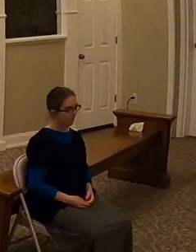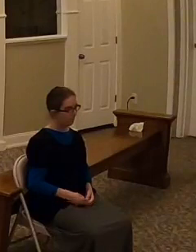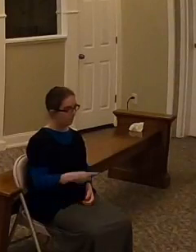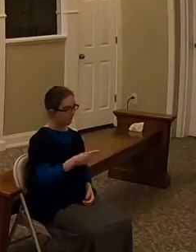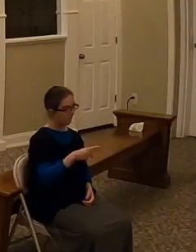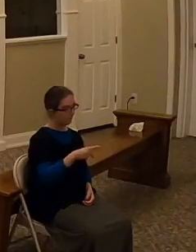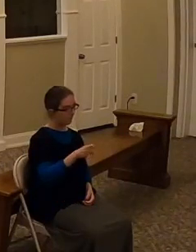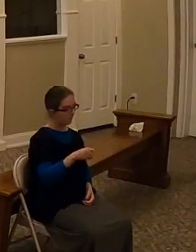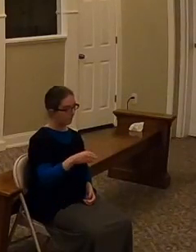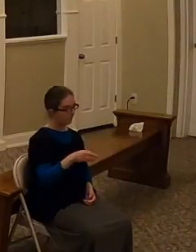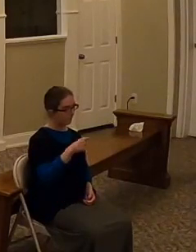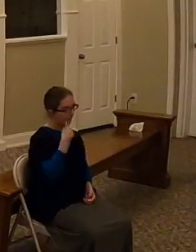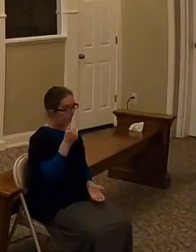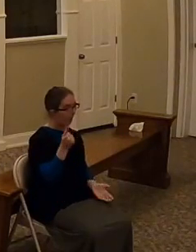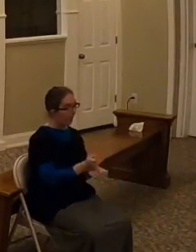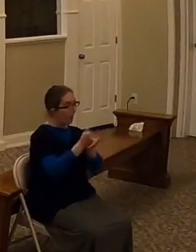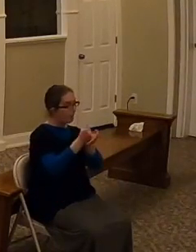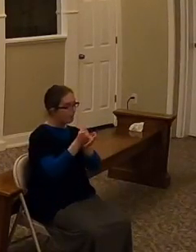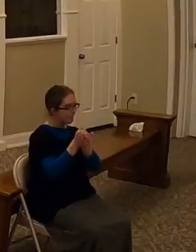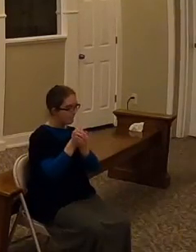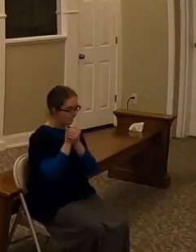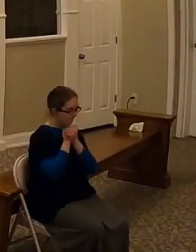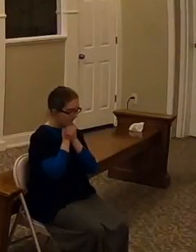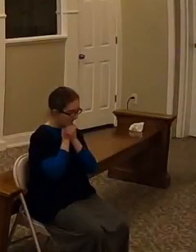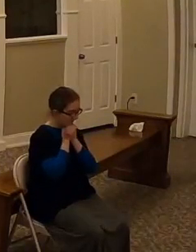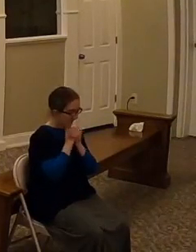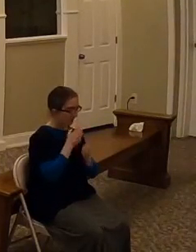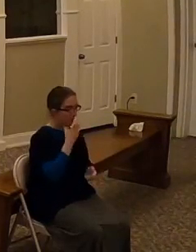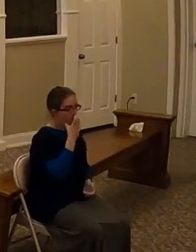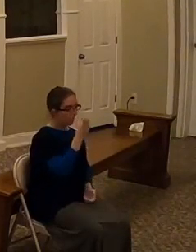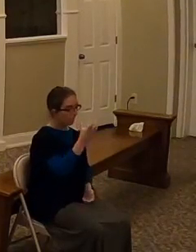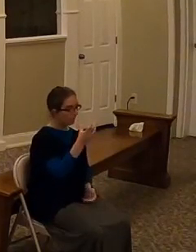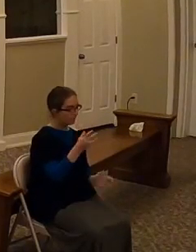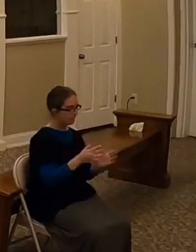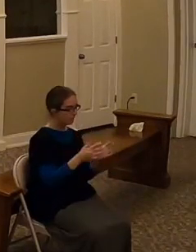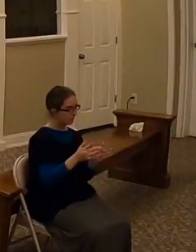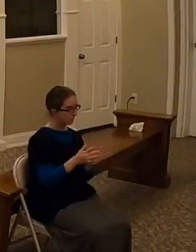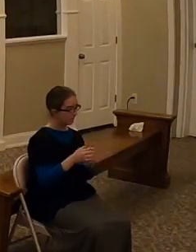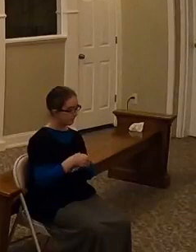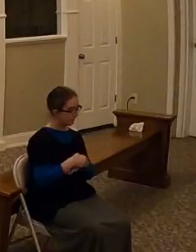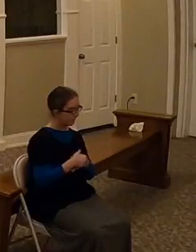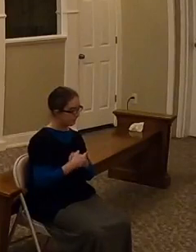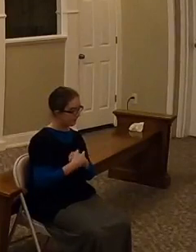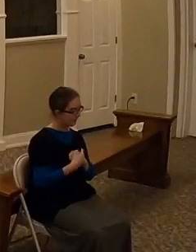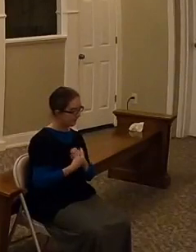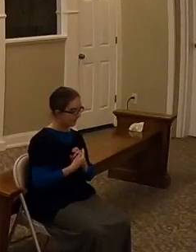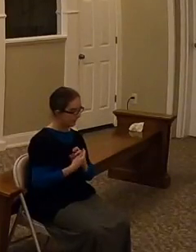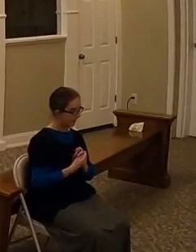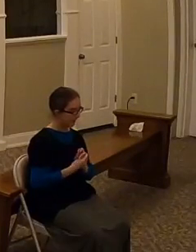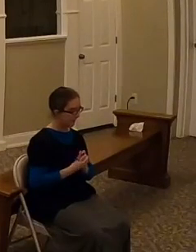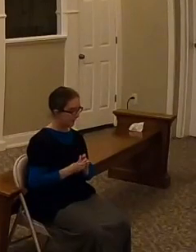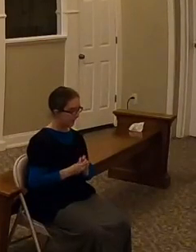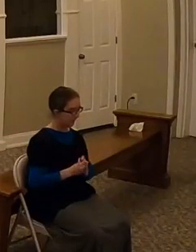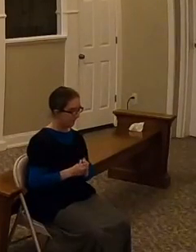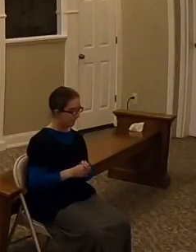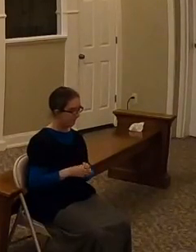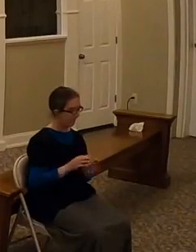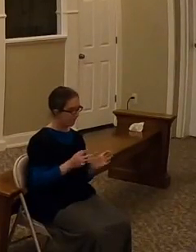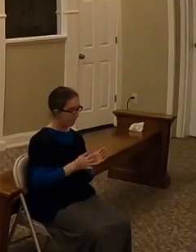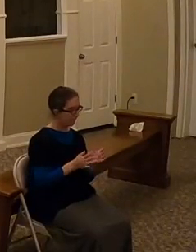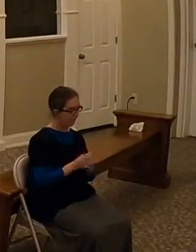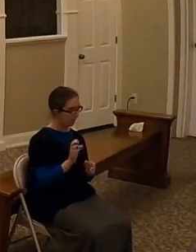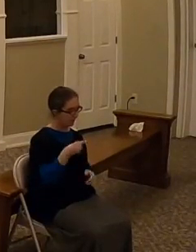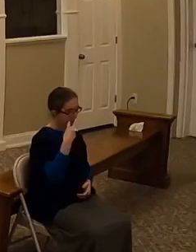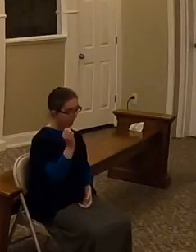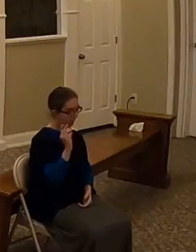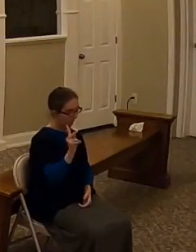So Peter's like, help! You know who he called on? Jesus. Hallelujah. And of course Jesus said,